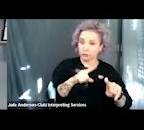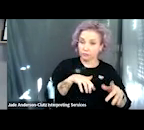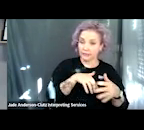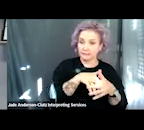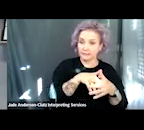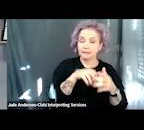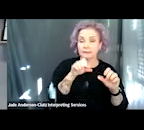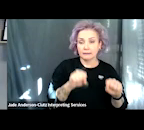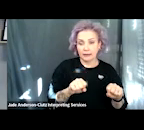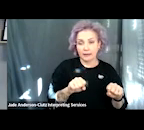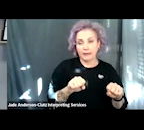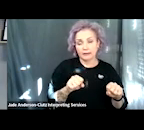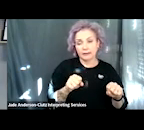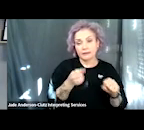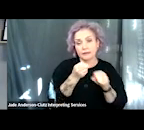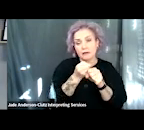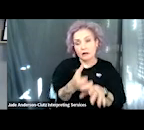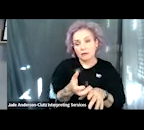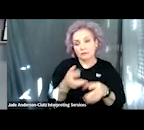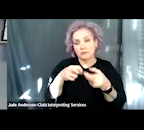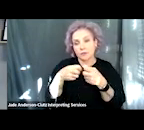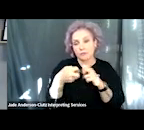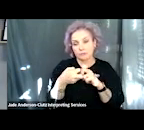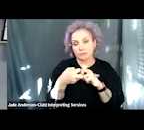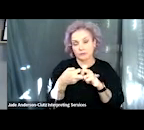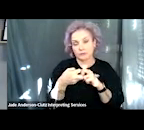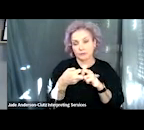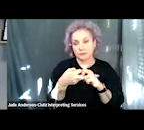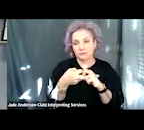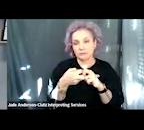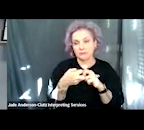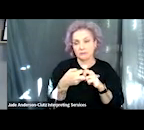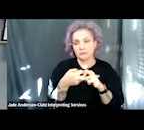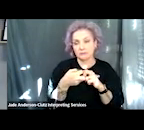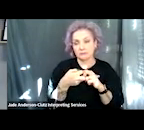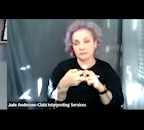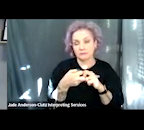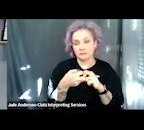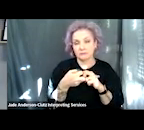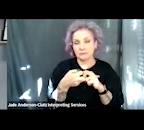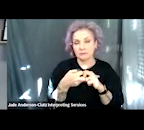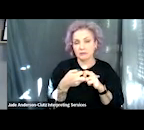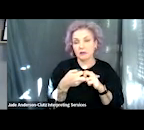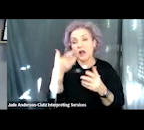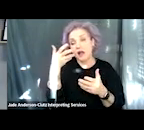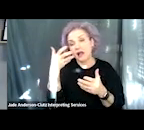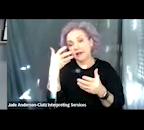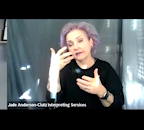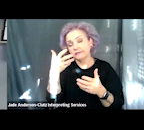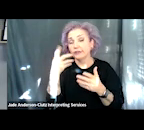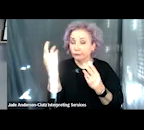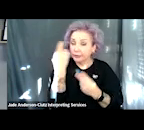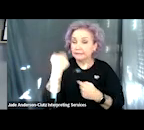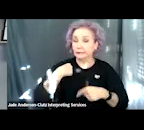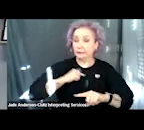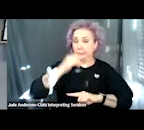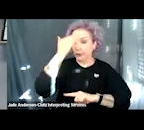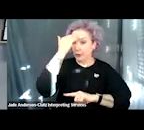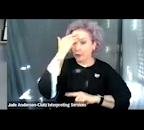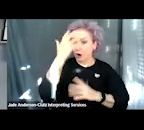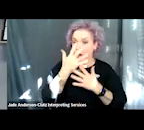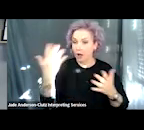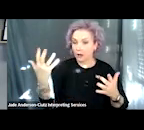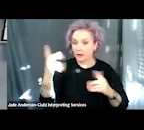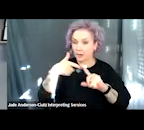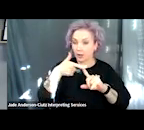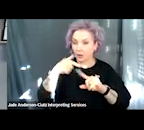postnatally. And this has been known for some time, mainly because of these torch infections. And so